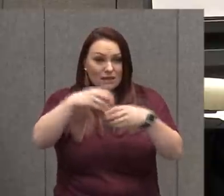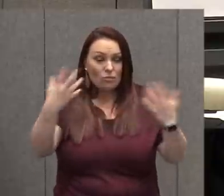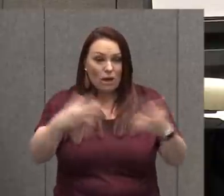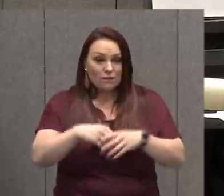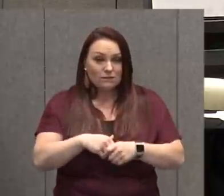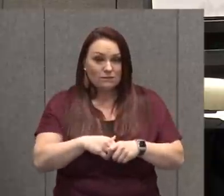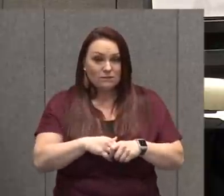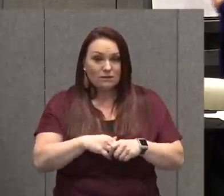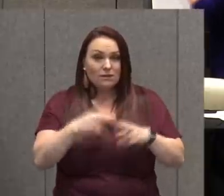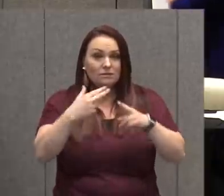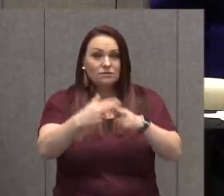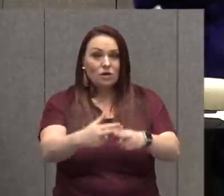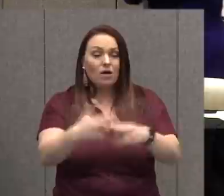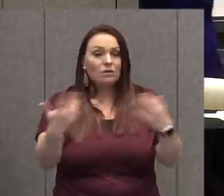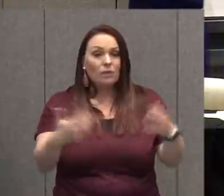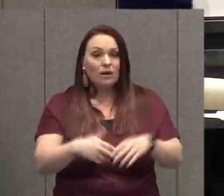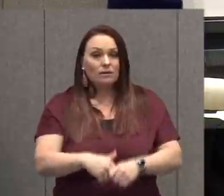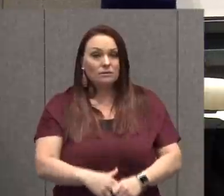that's called?